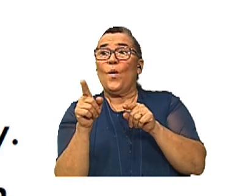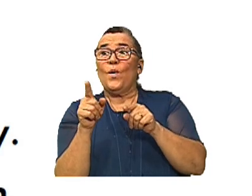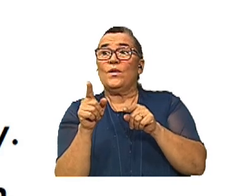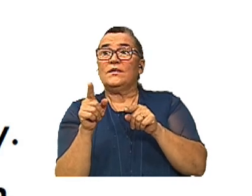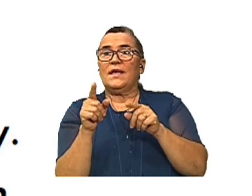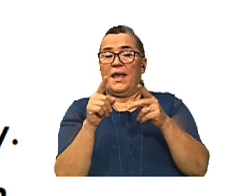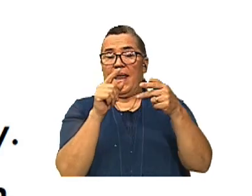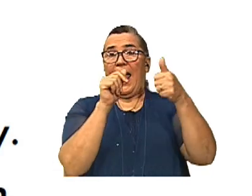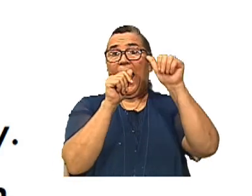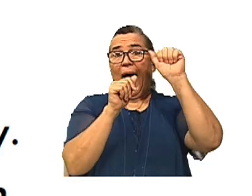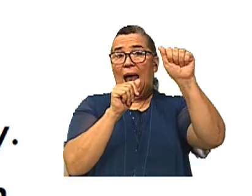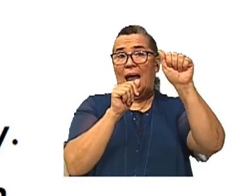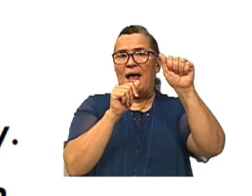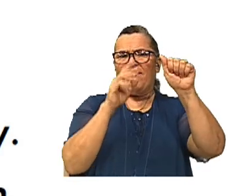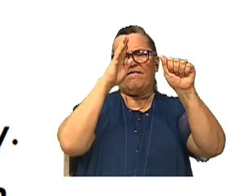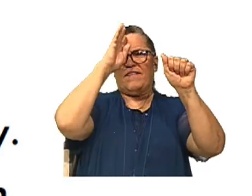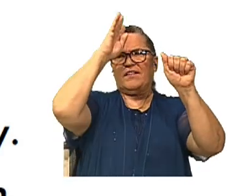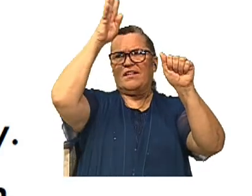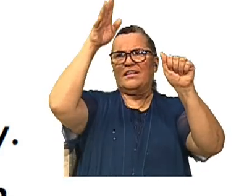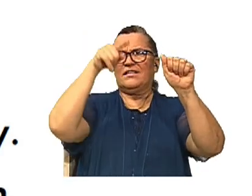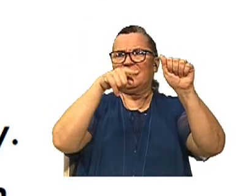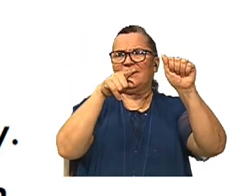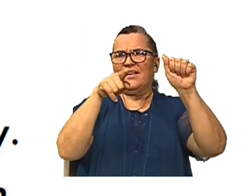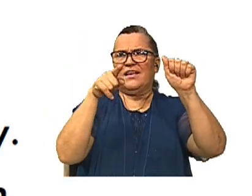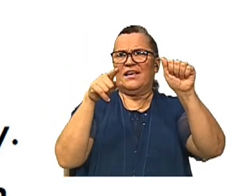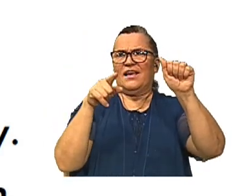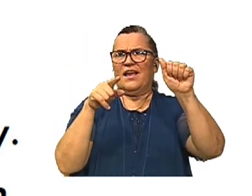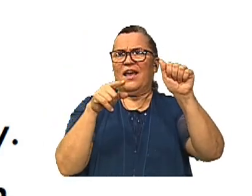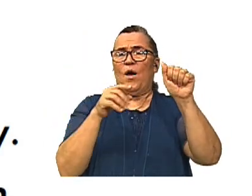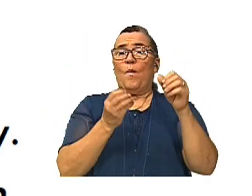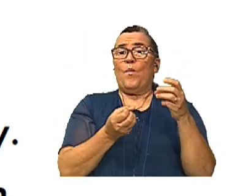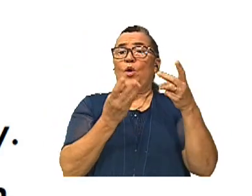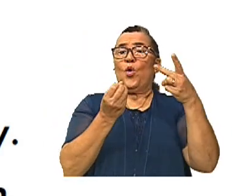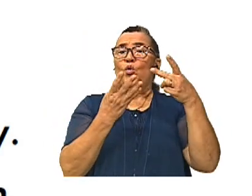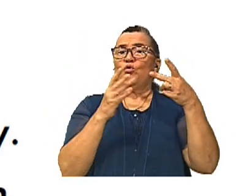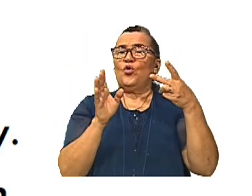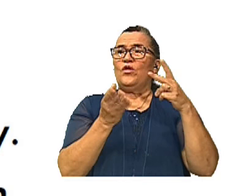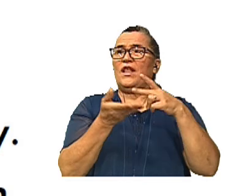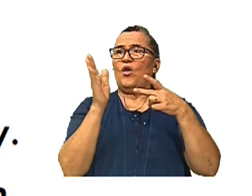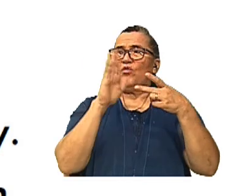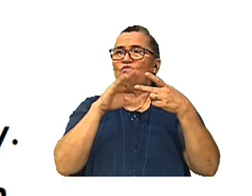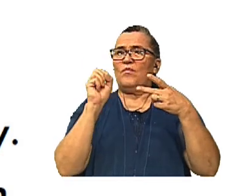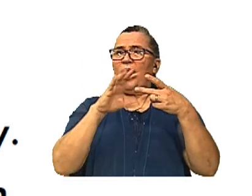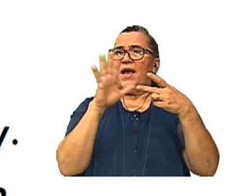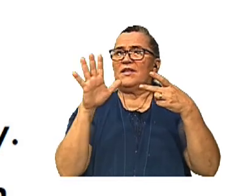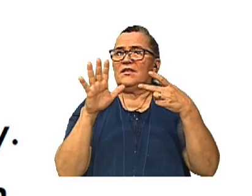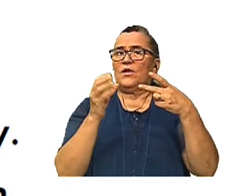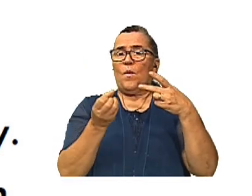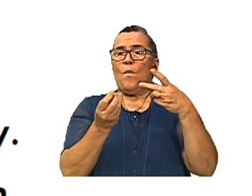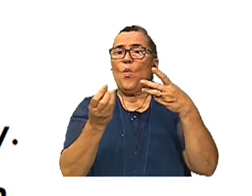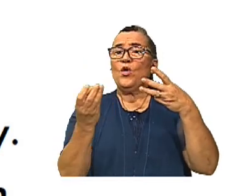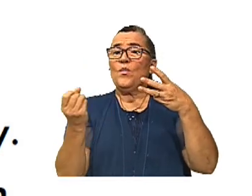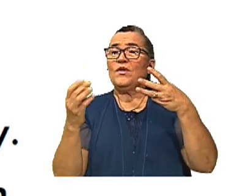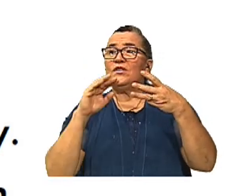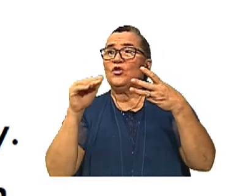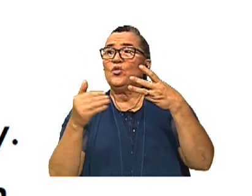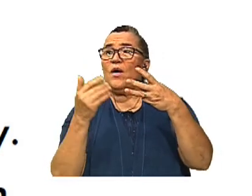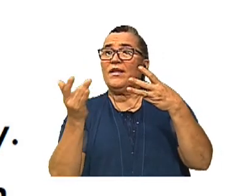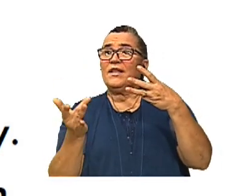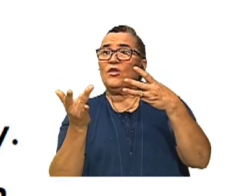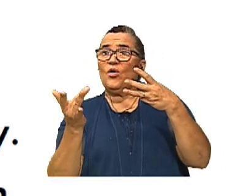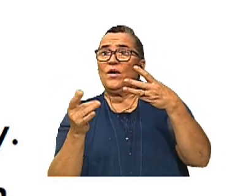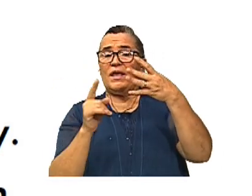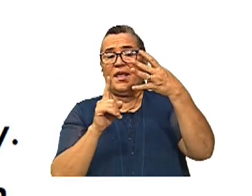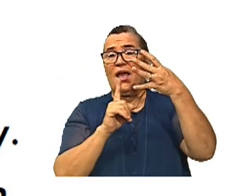future. B, the product of a magic trick. Will be a multidisciplinary new technology,